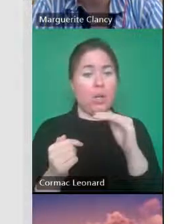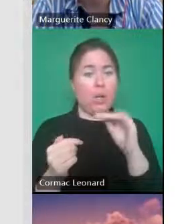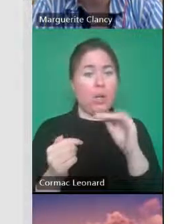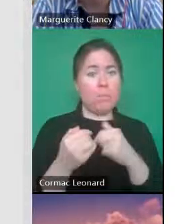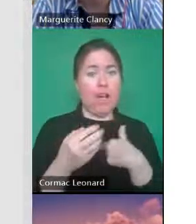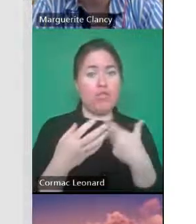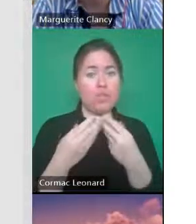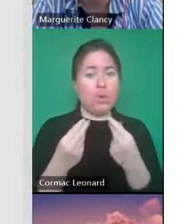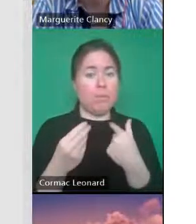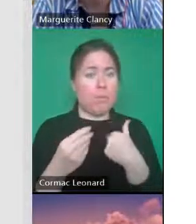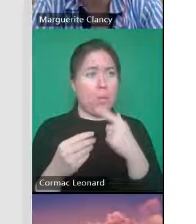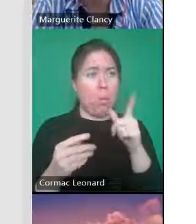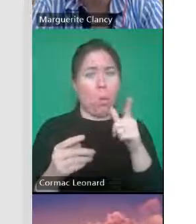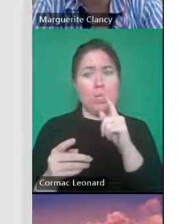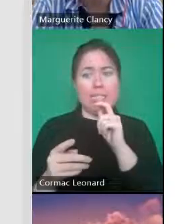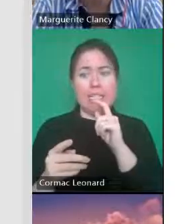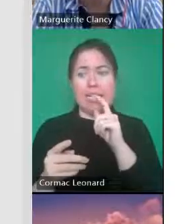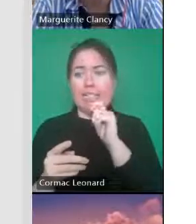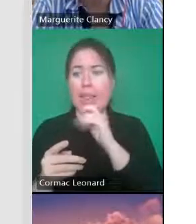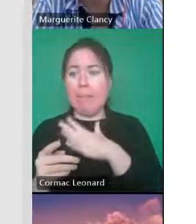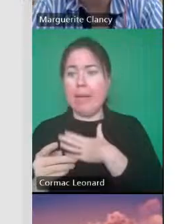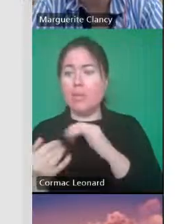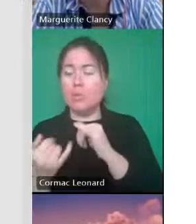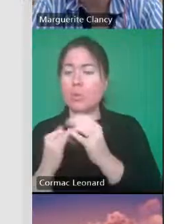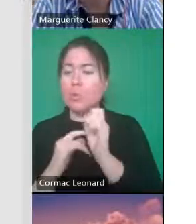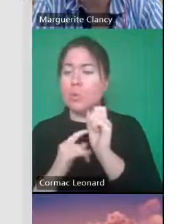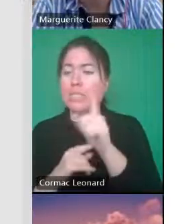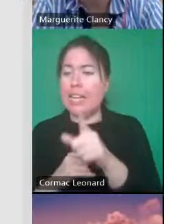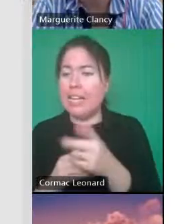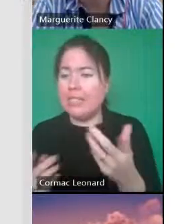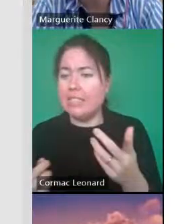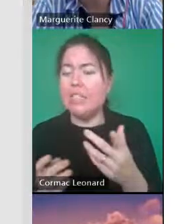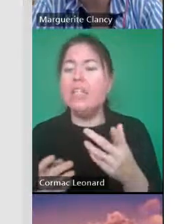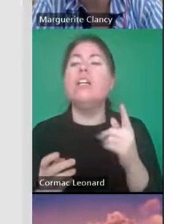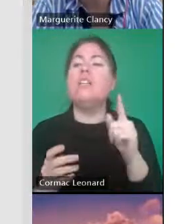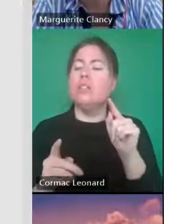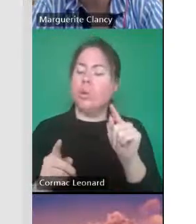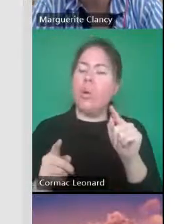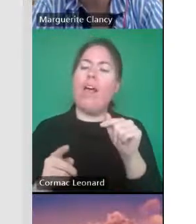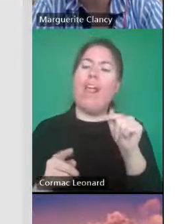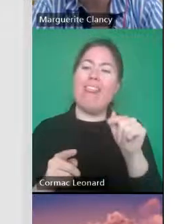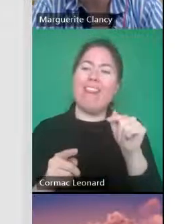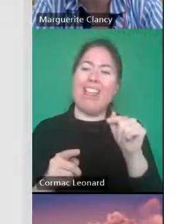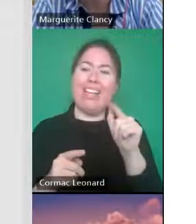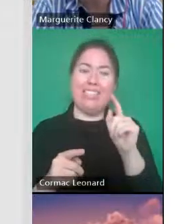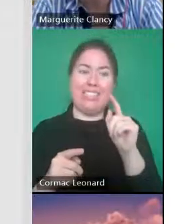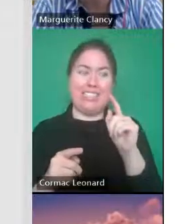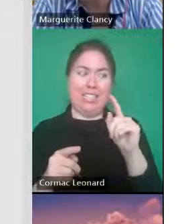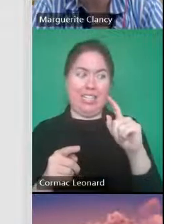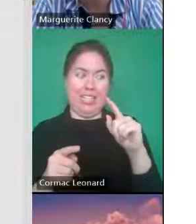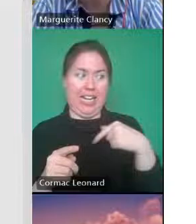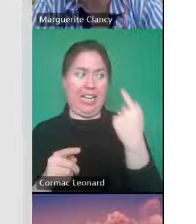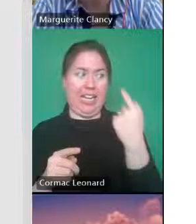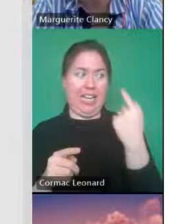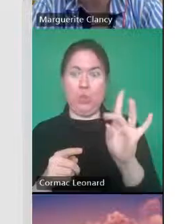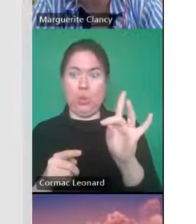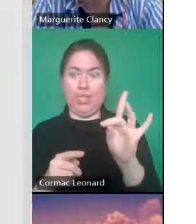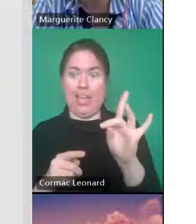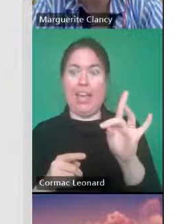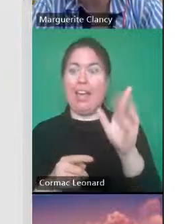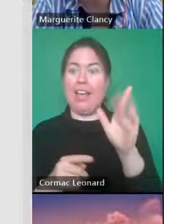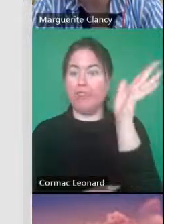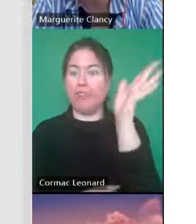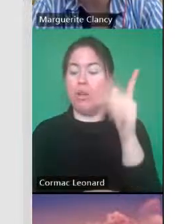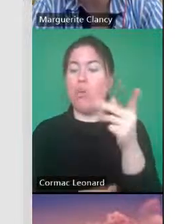So in terms of that, again, we will be encompassed in our seminar that we are recording again next Tuesday. We have